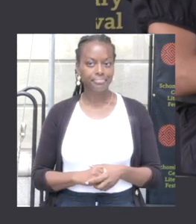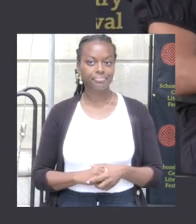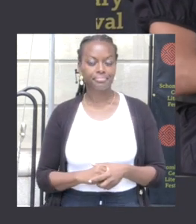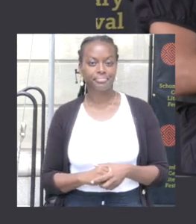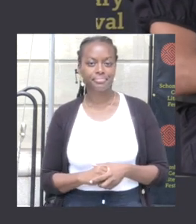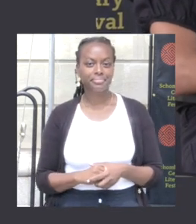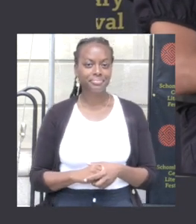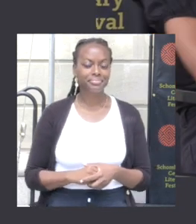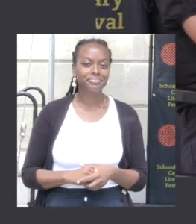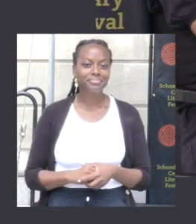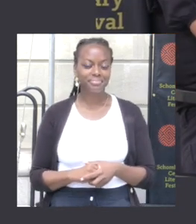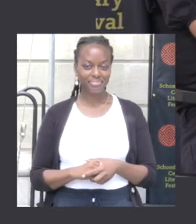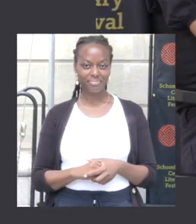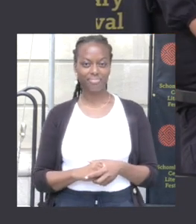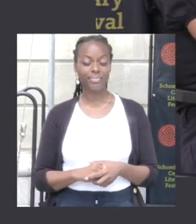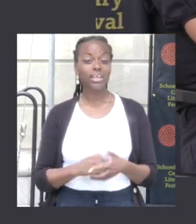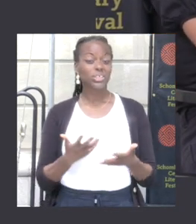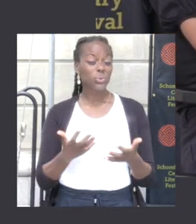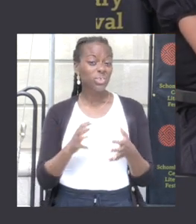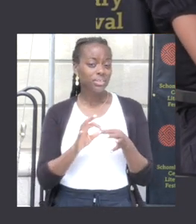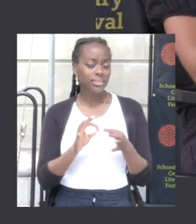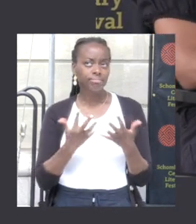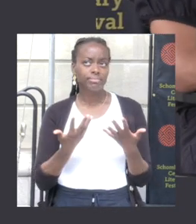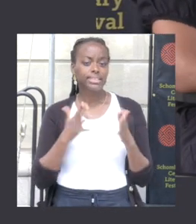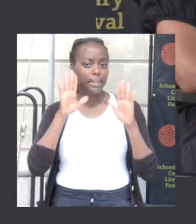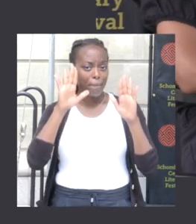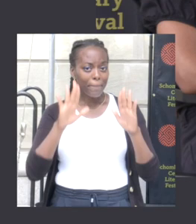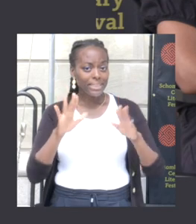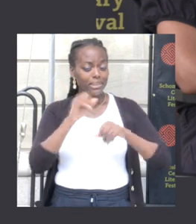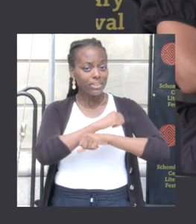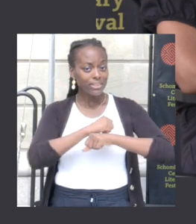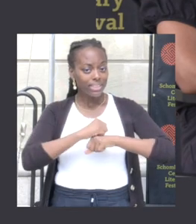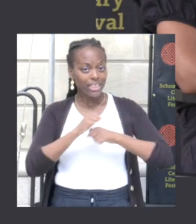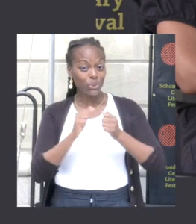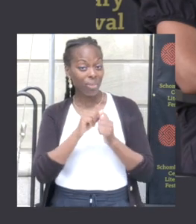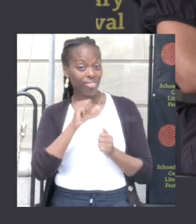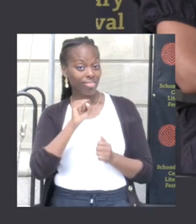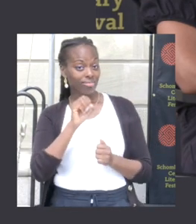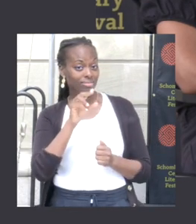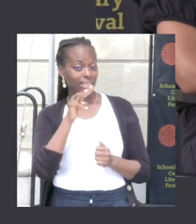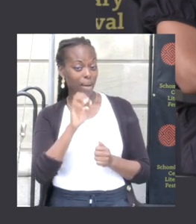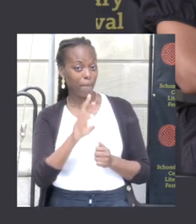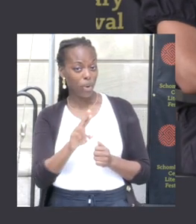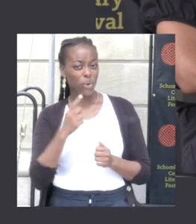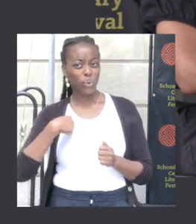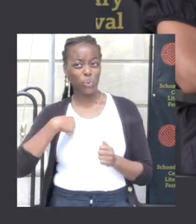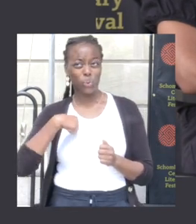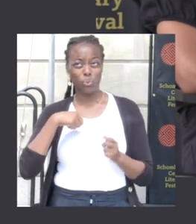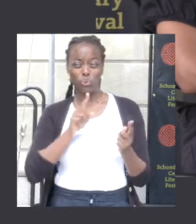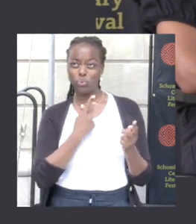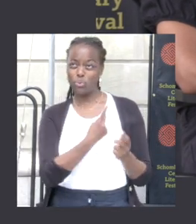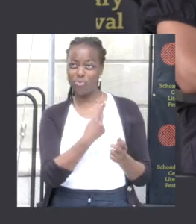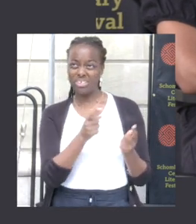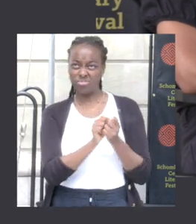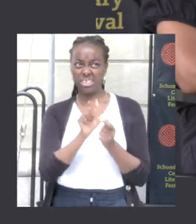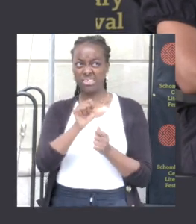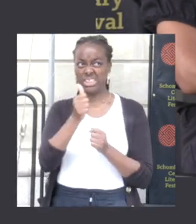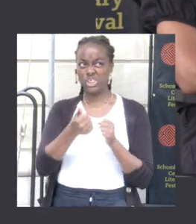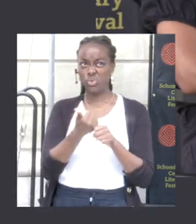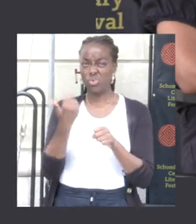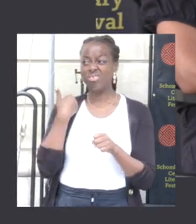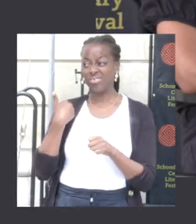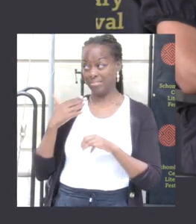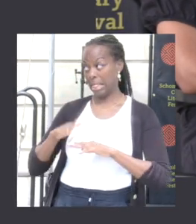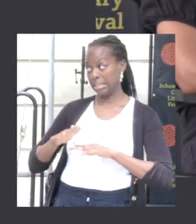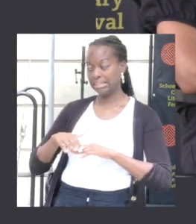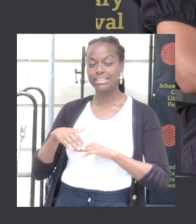I just want to say it's really amazing being on stage with Summer, because we met about a decade ago. At least. When she was an